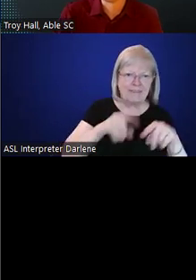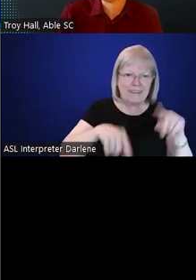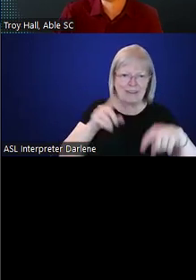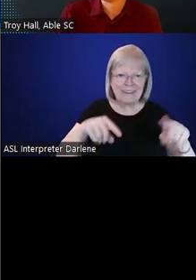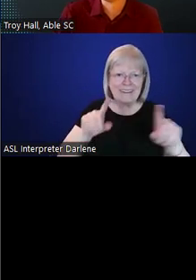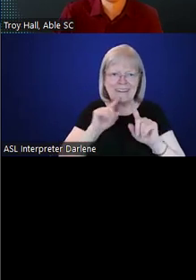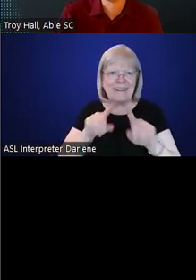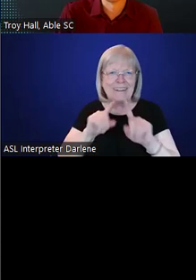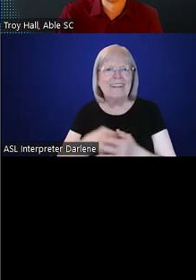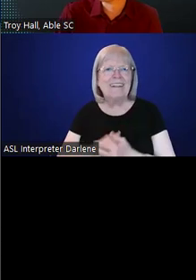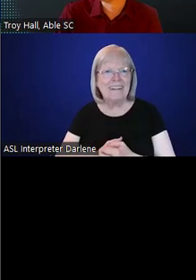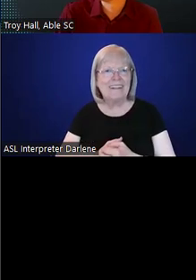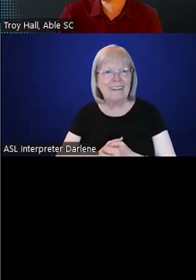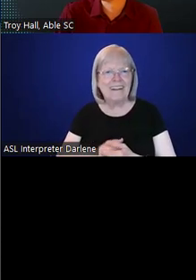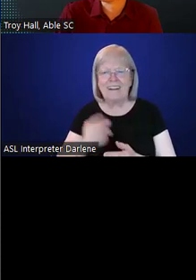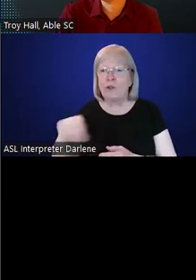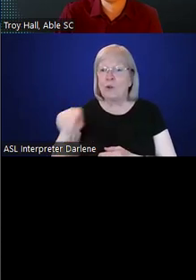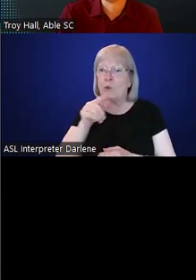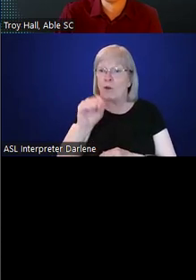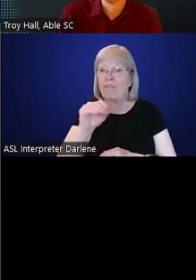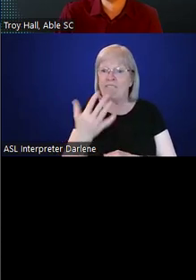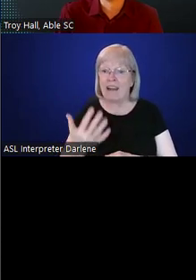than a couple of 5s. You guys doing better than I am. That's great.